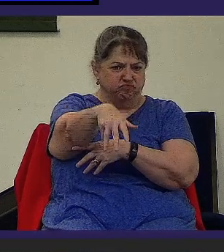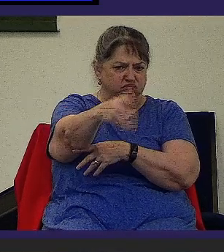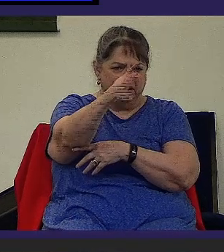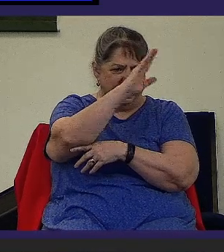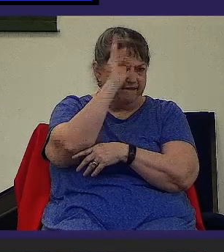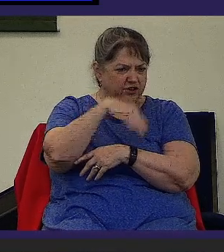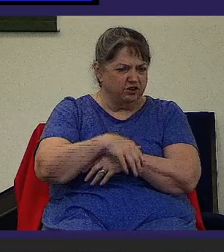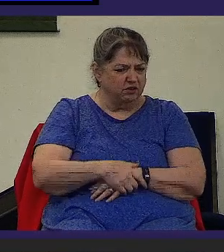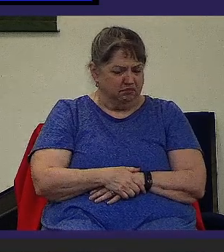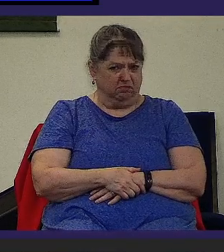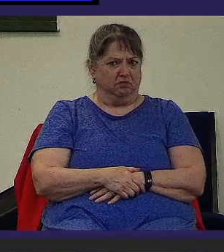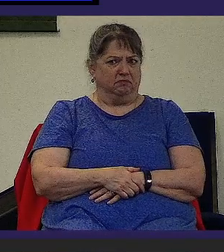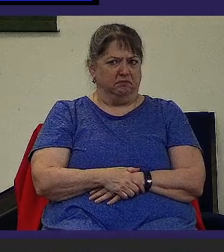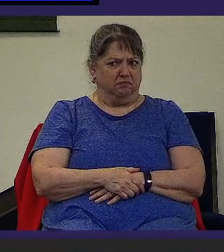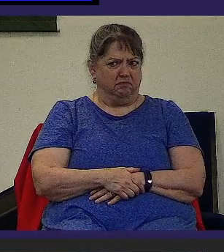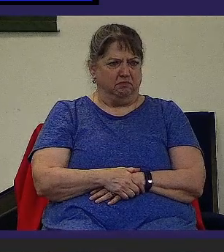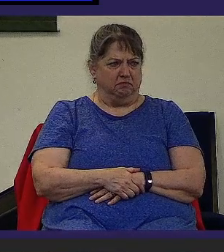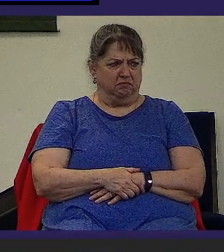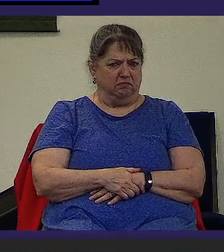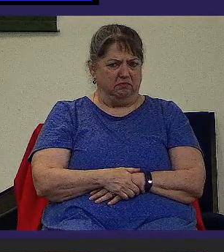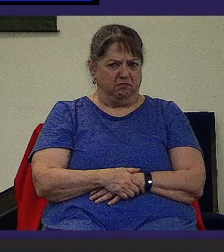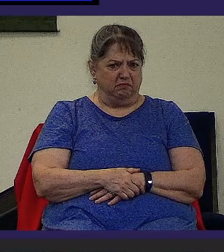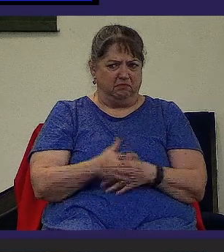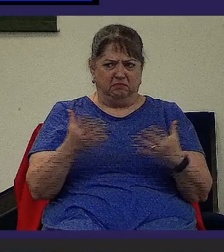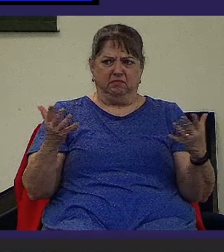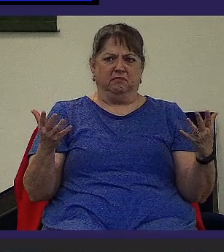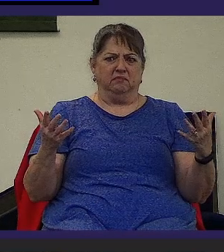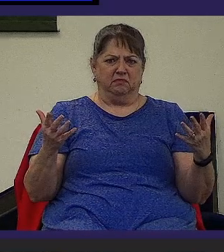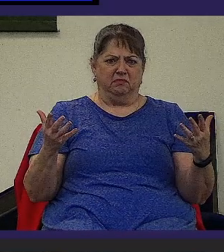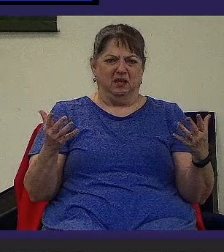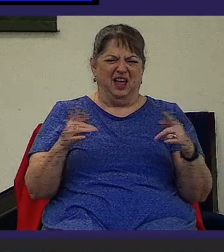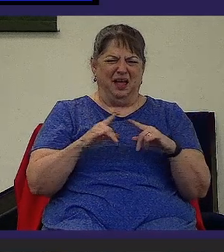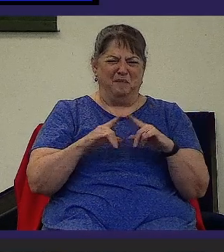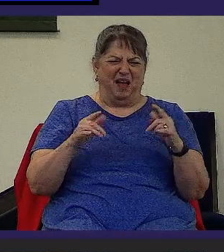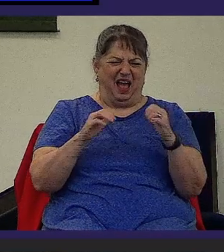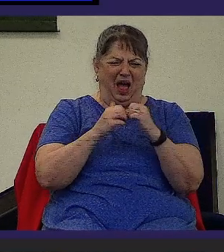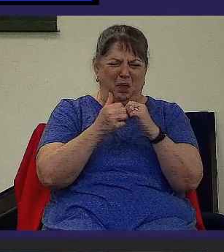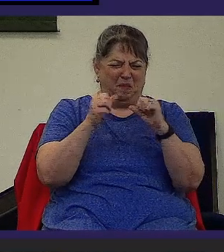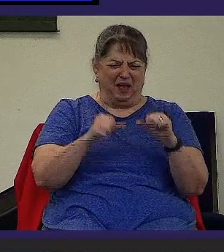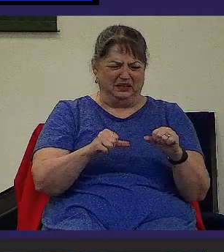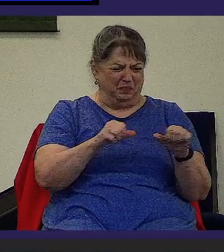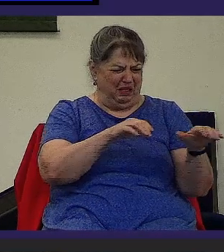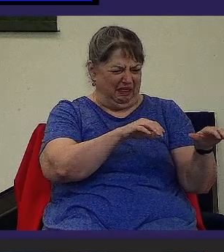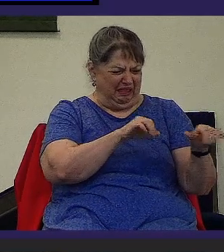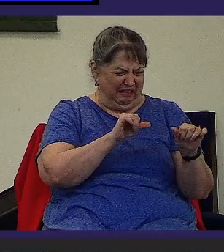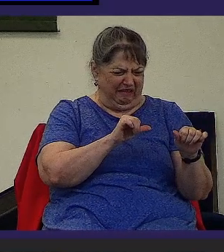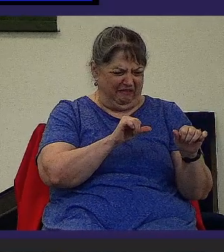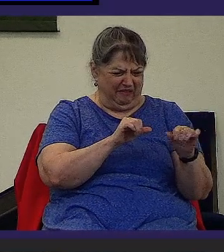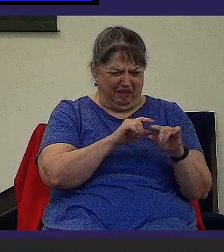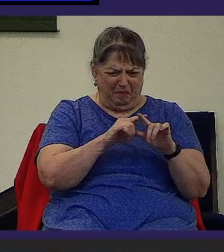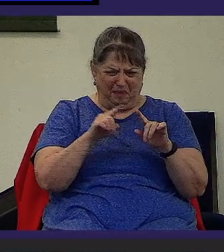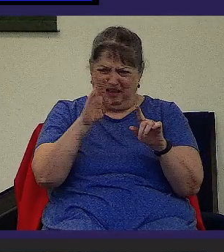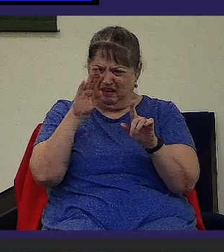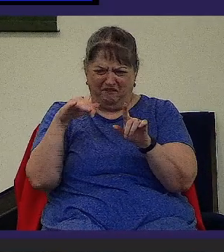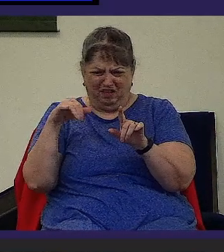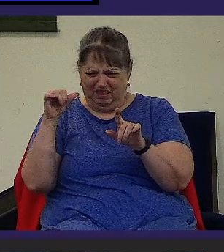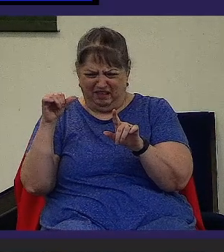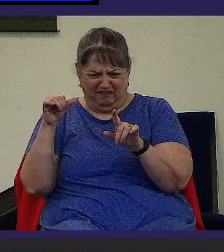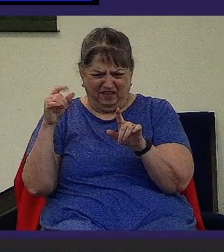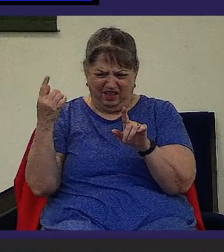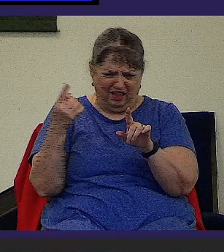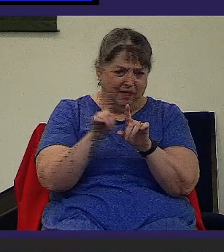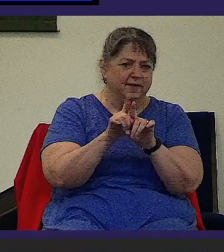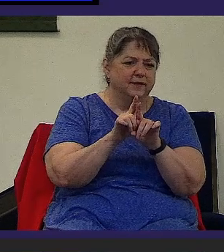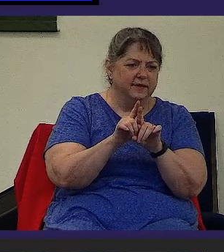our shield it's peace and knowing that no matter what this world throws at me and by the way your goals will get